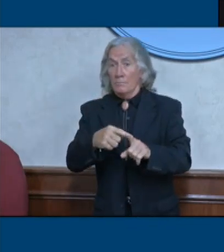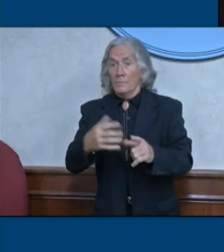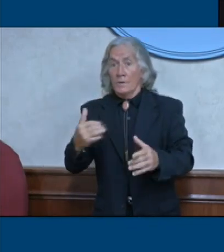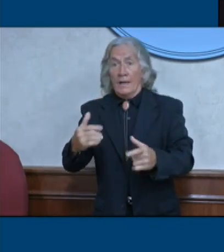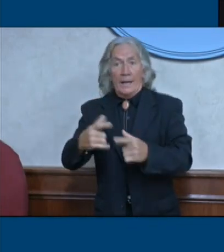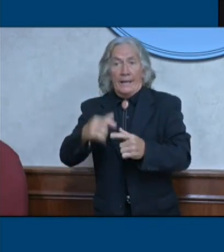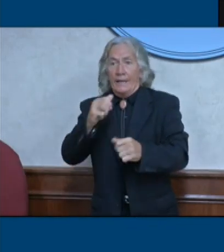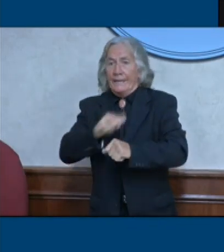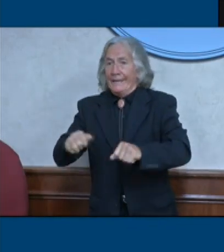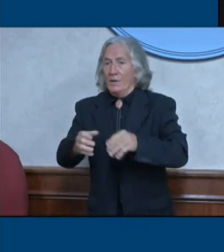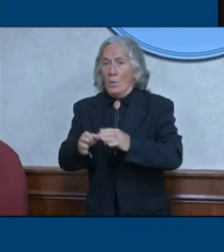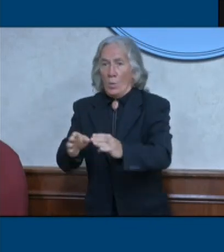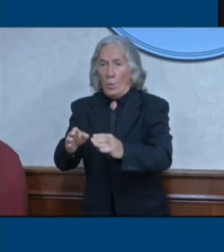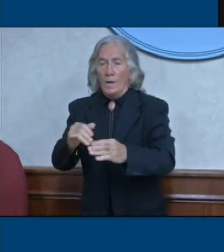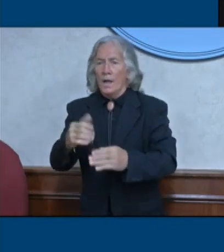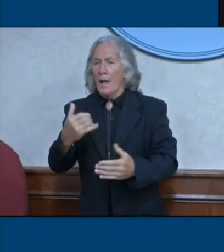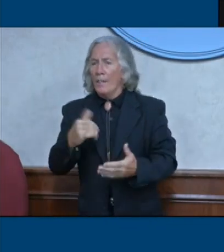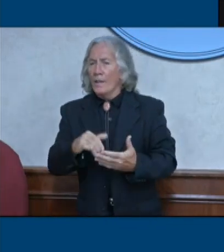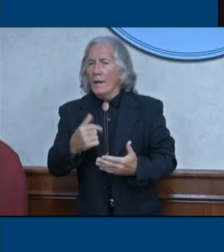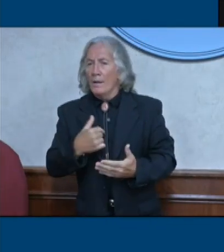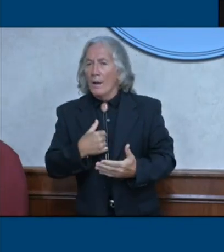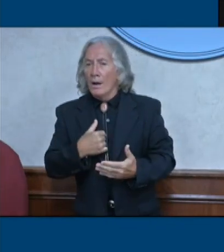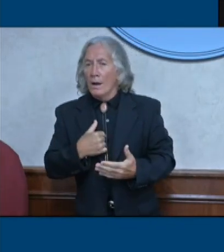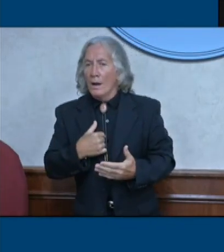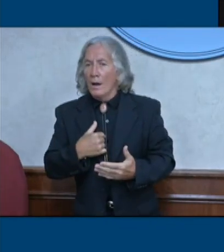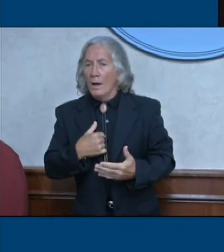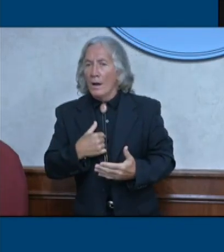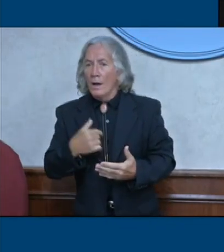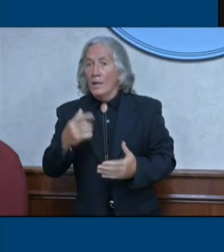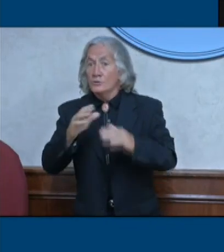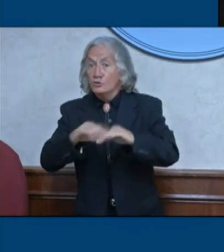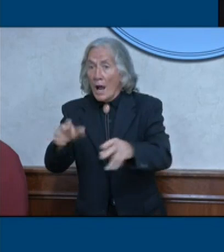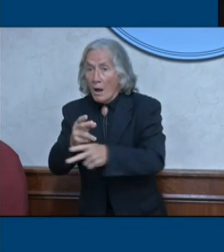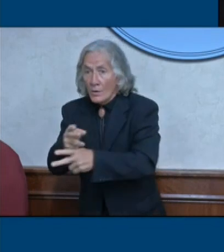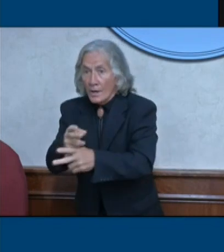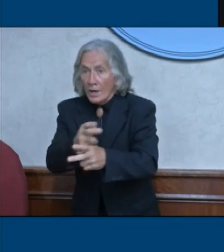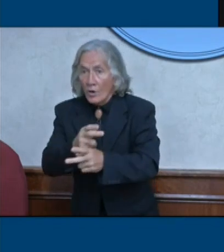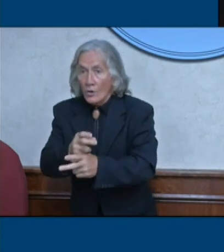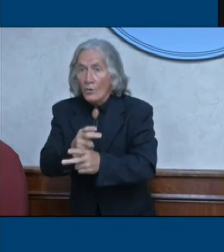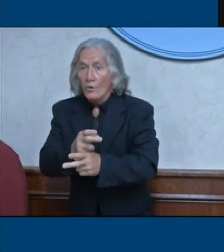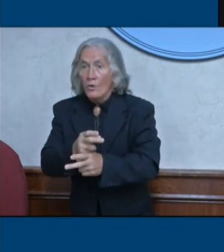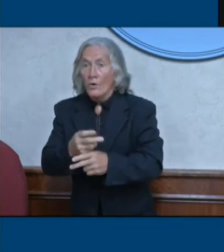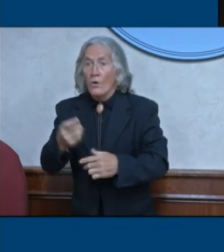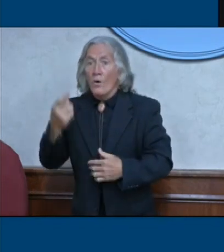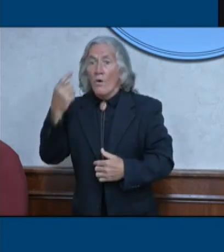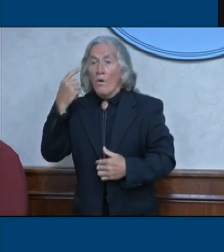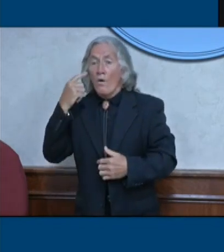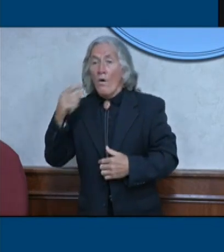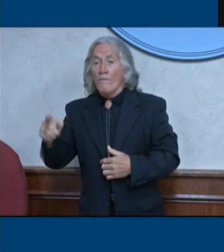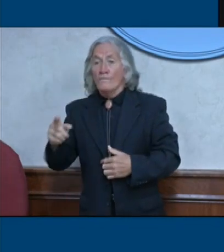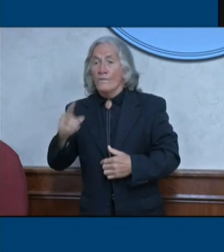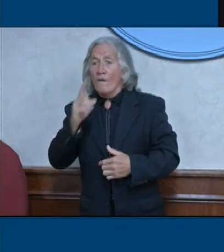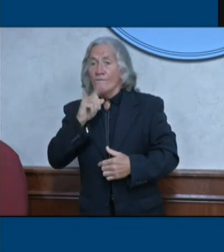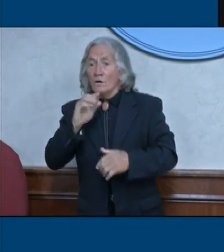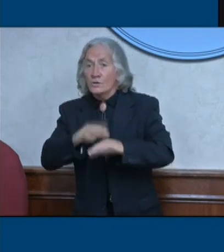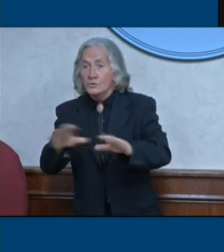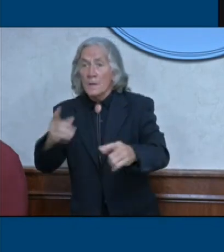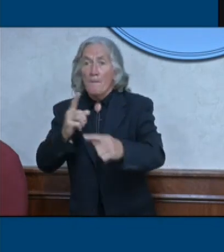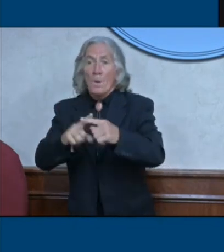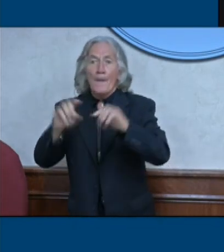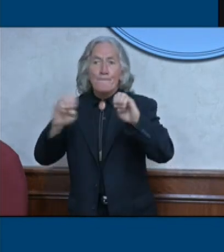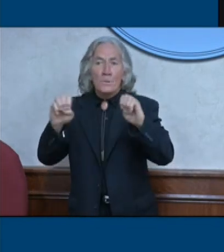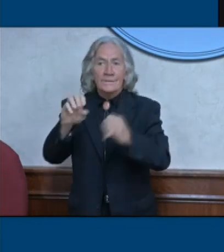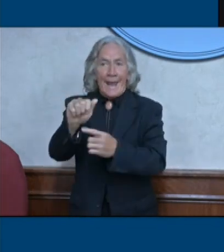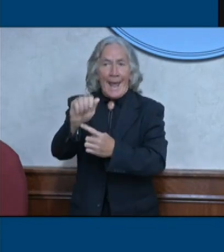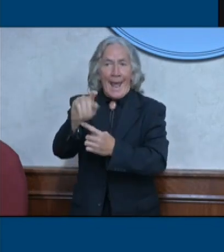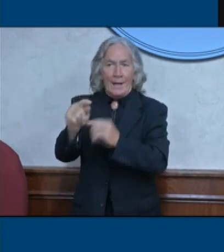an unprecedented fashion, I did call child care for those in foster care to be an